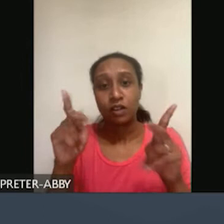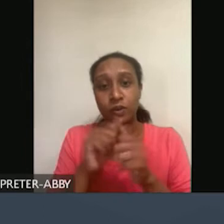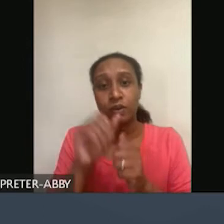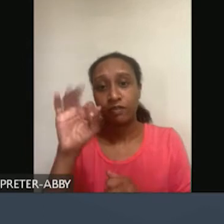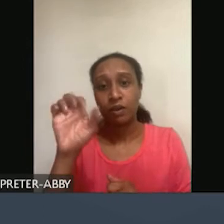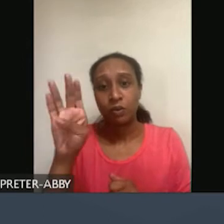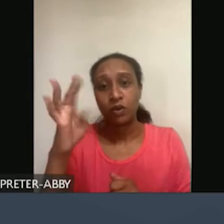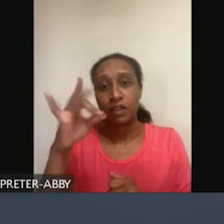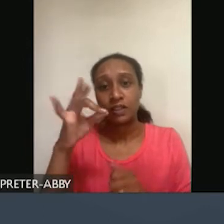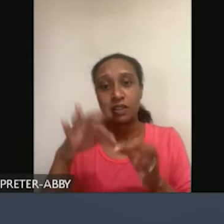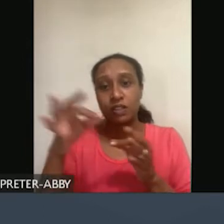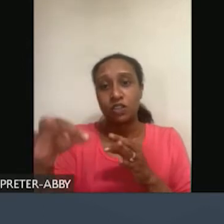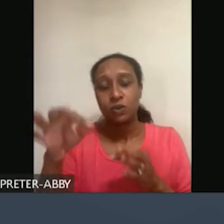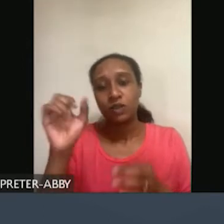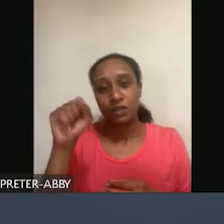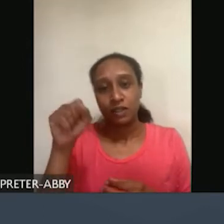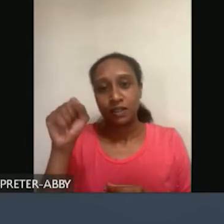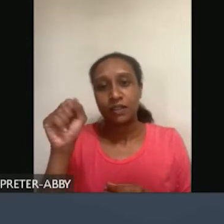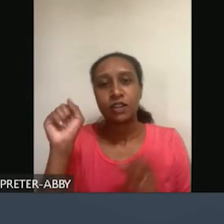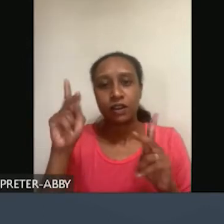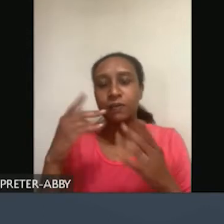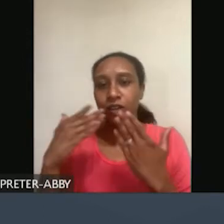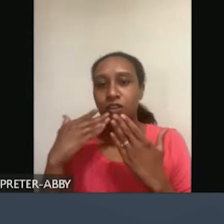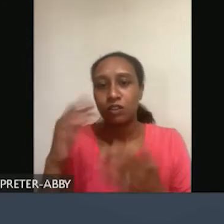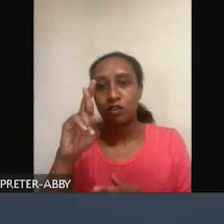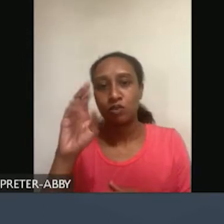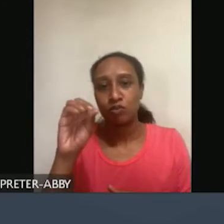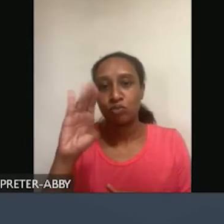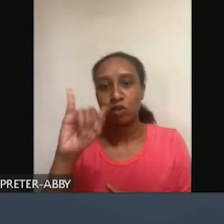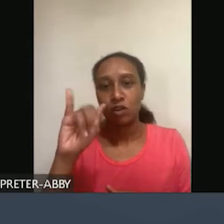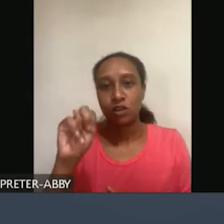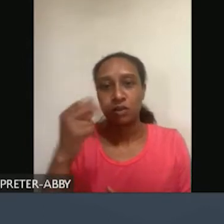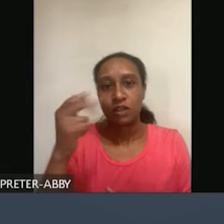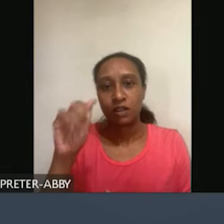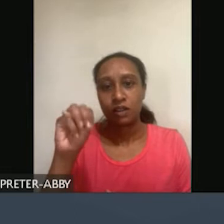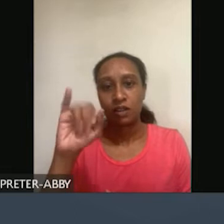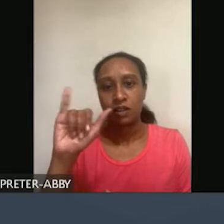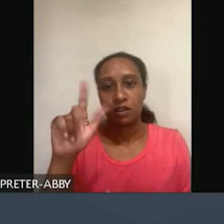18th? Yes, I am. Thank you. Robin Hamilton?